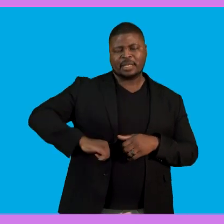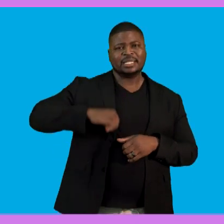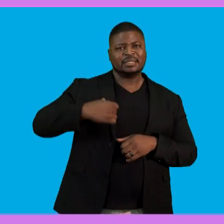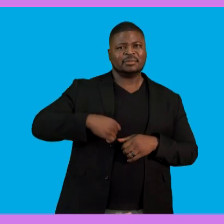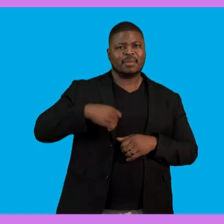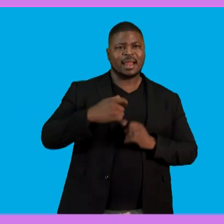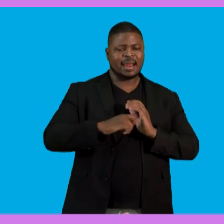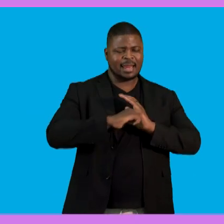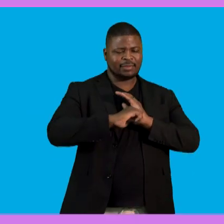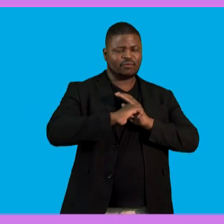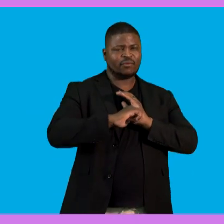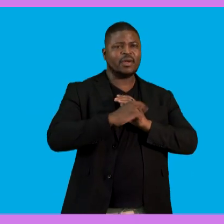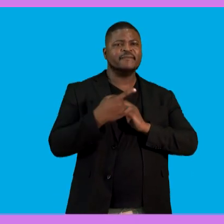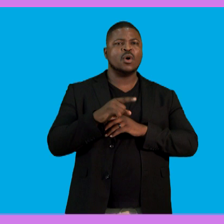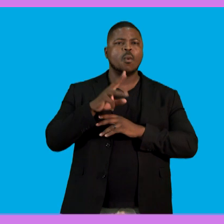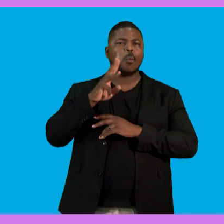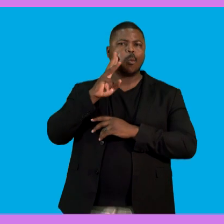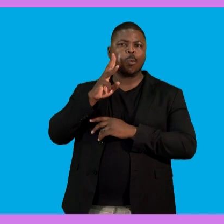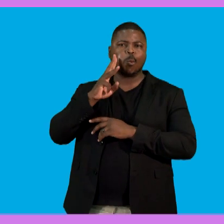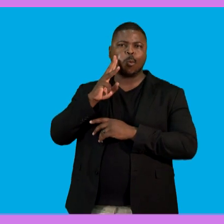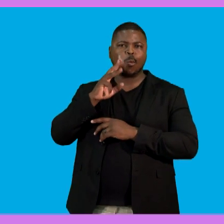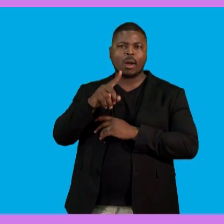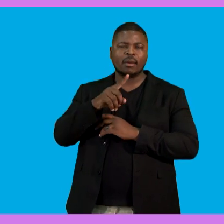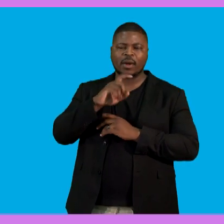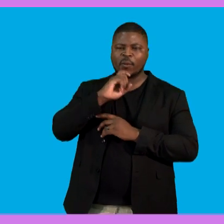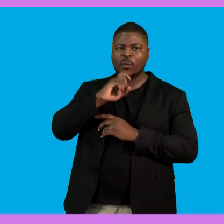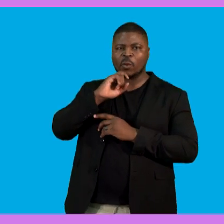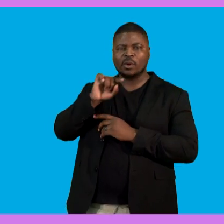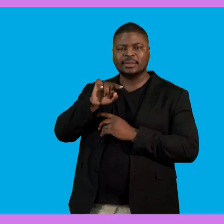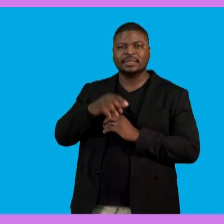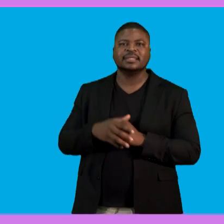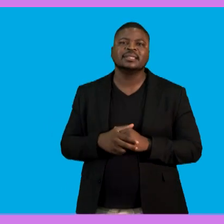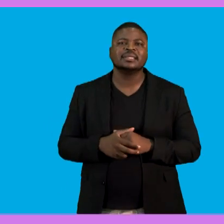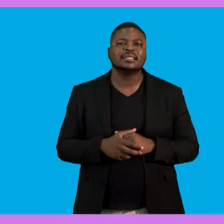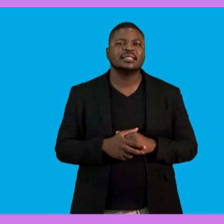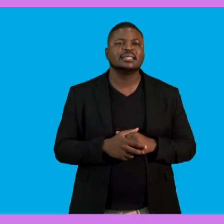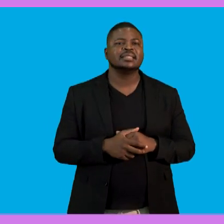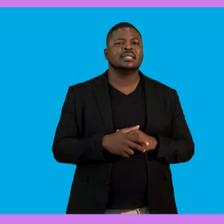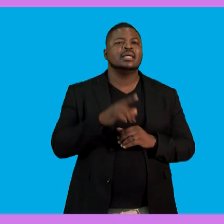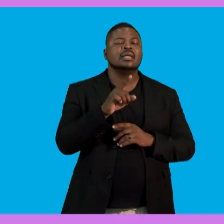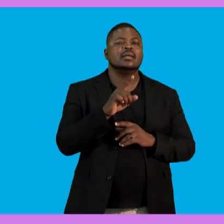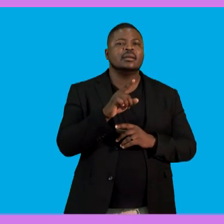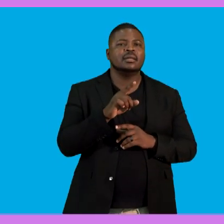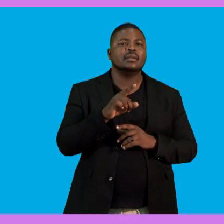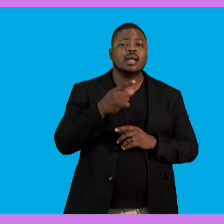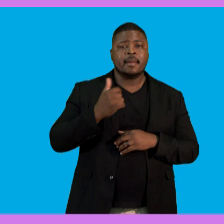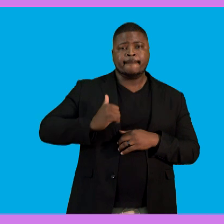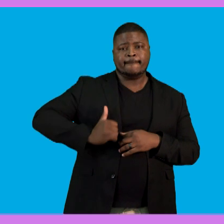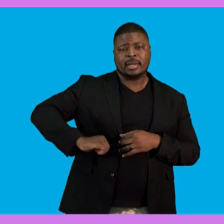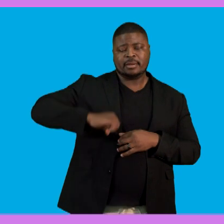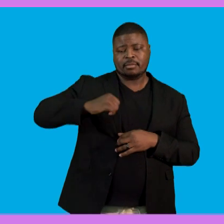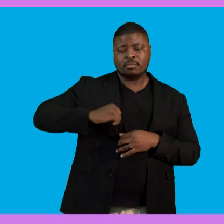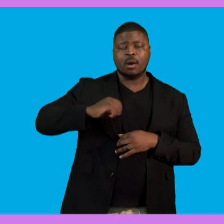is the municipal tariff for water consumption? So this question was preempted in the first answer. So the unit for